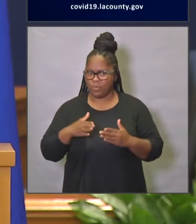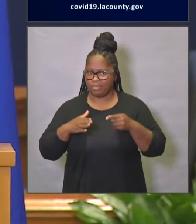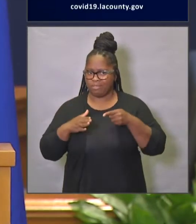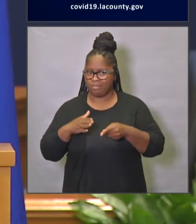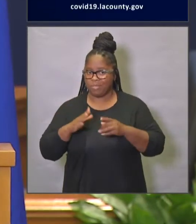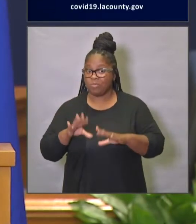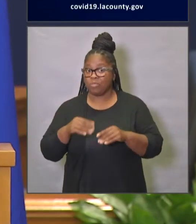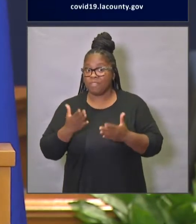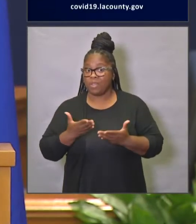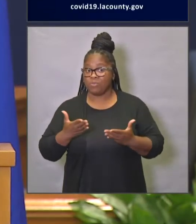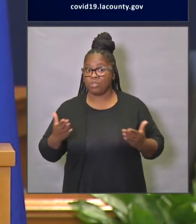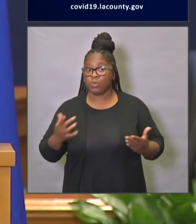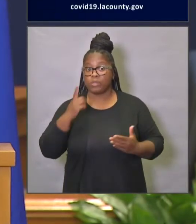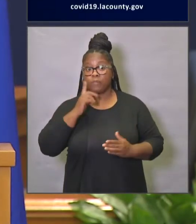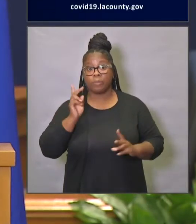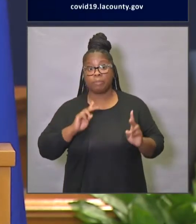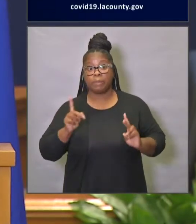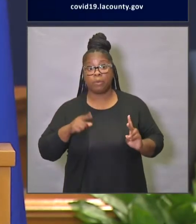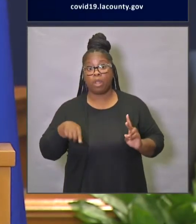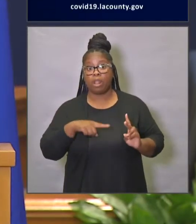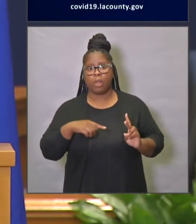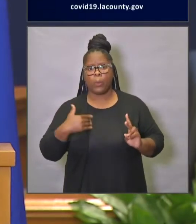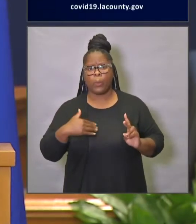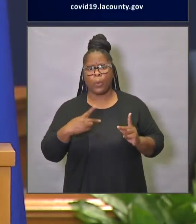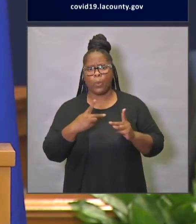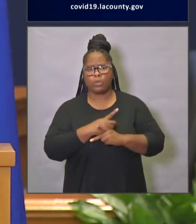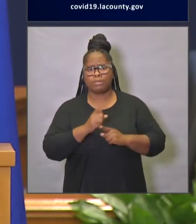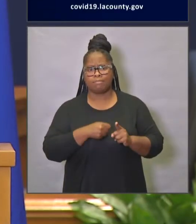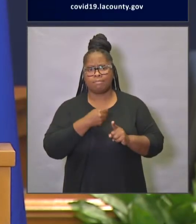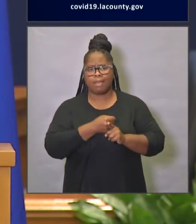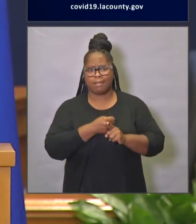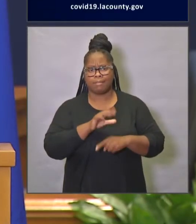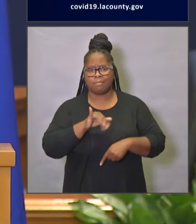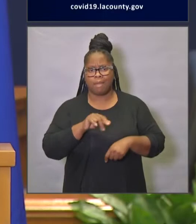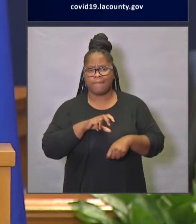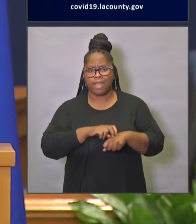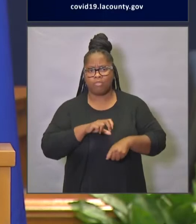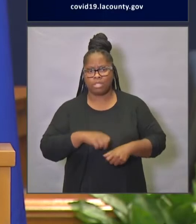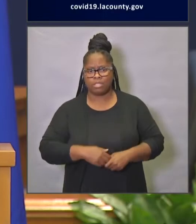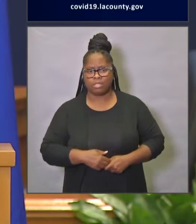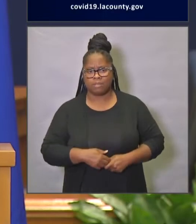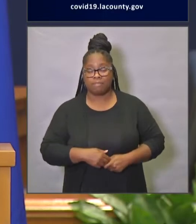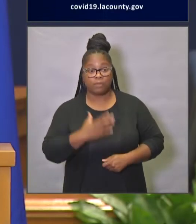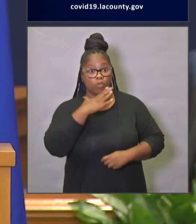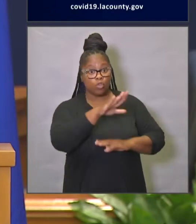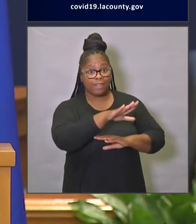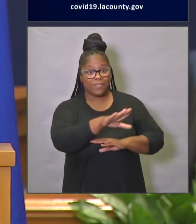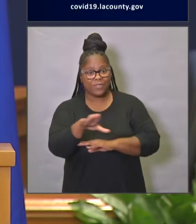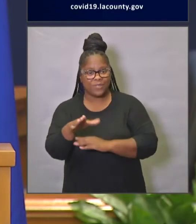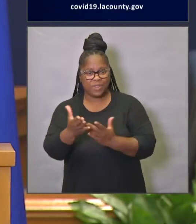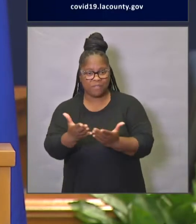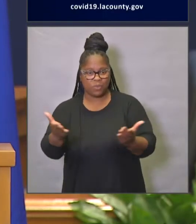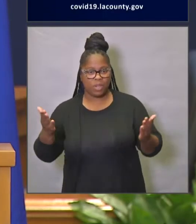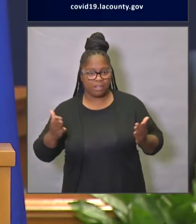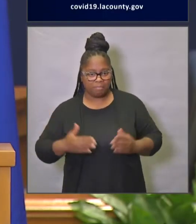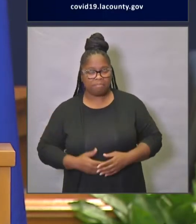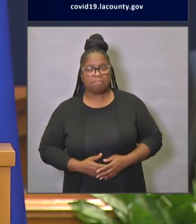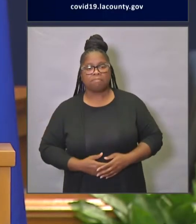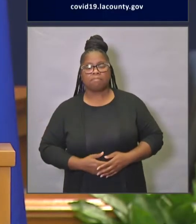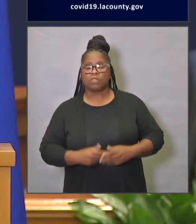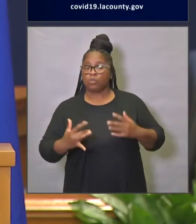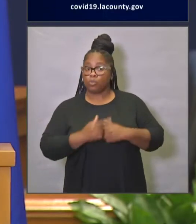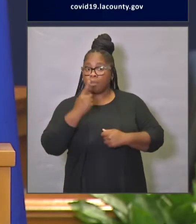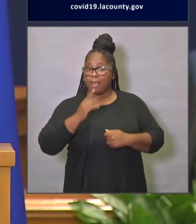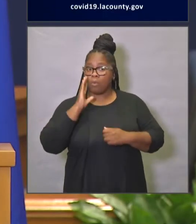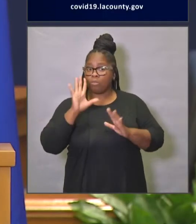providing resources to those residents that are the hardest hit by the virus. And good afternoon, everyone. Today I want to